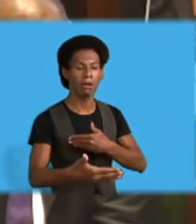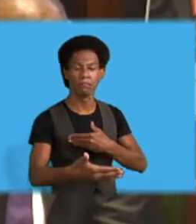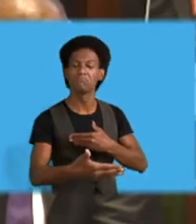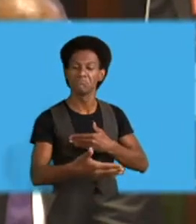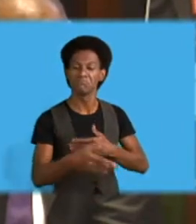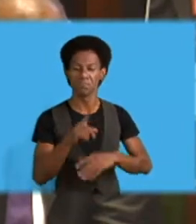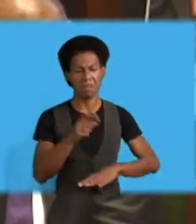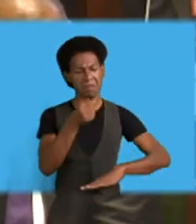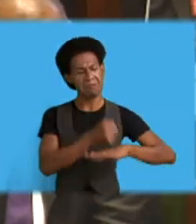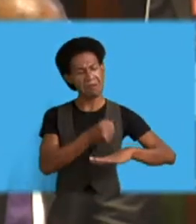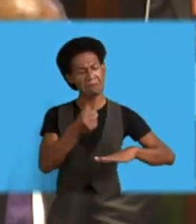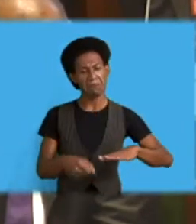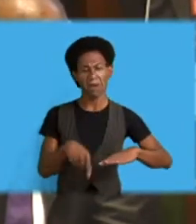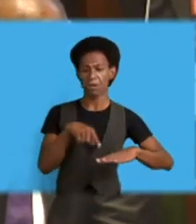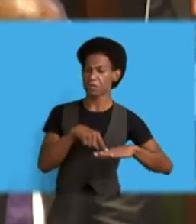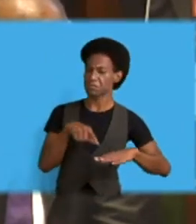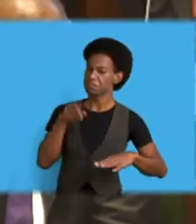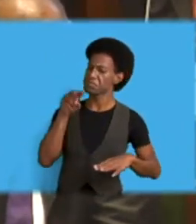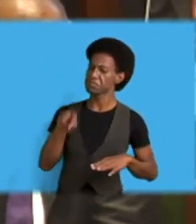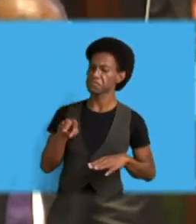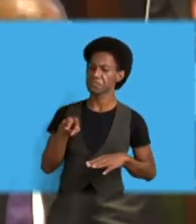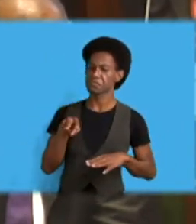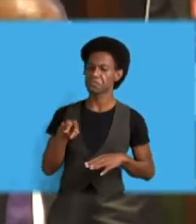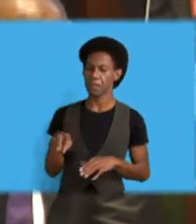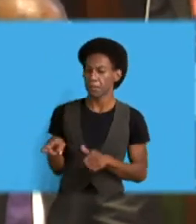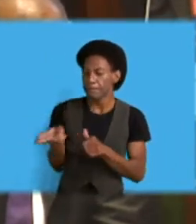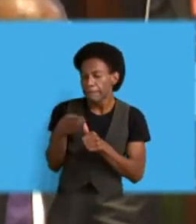Mr. Deputy Speaker, of teachers from